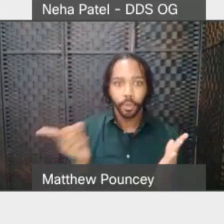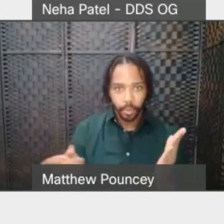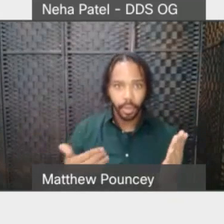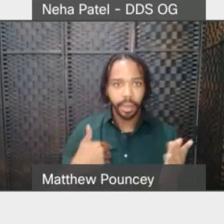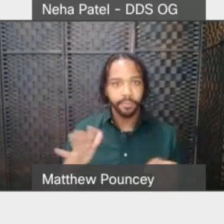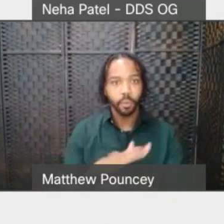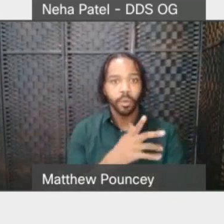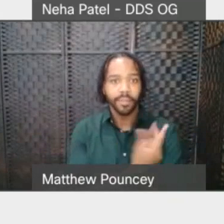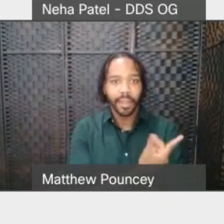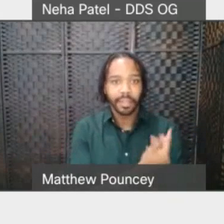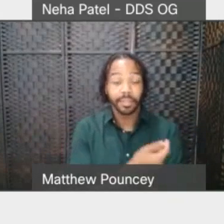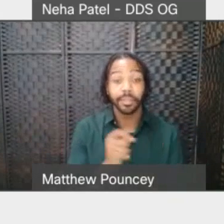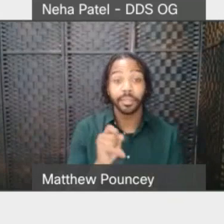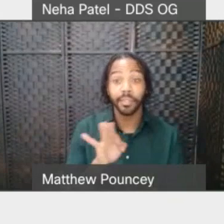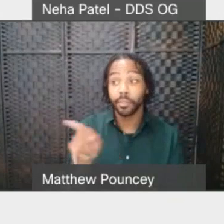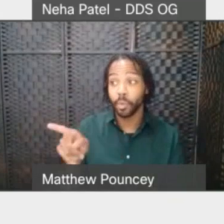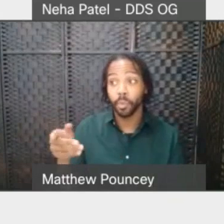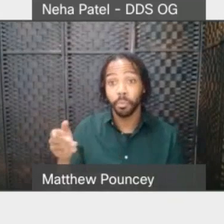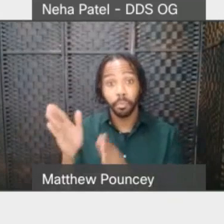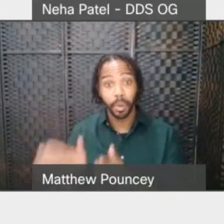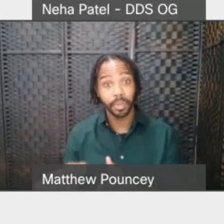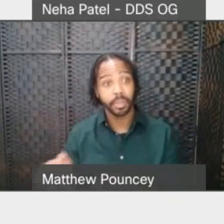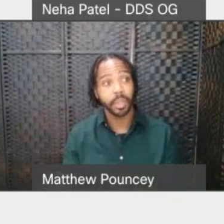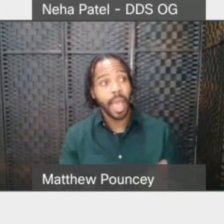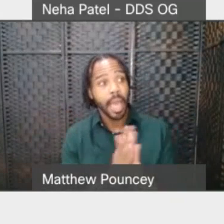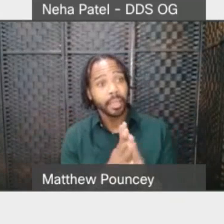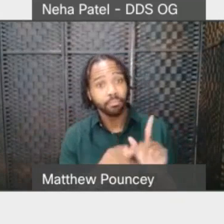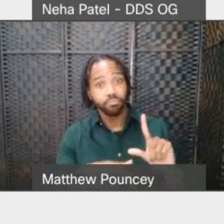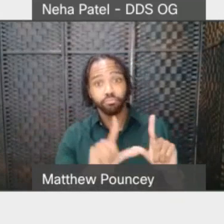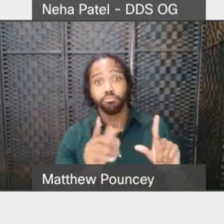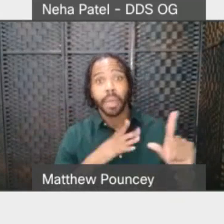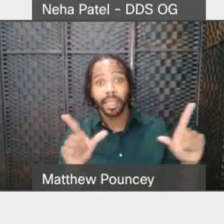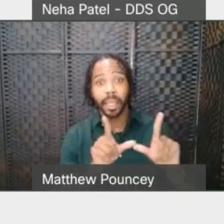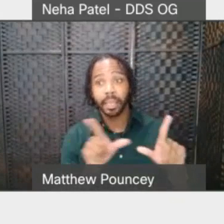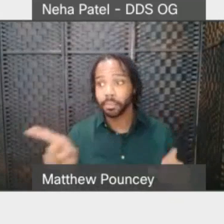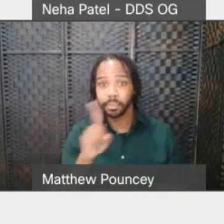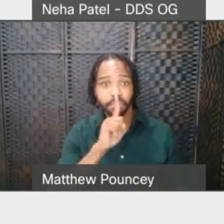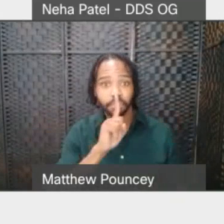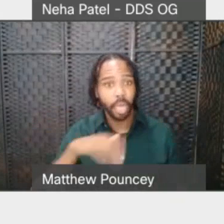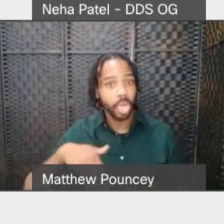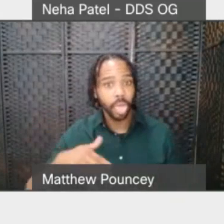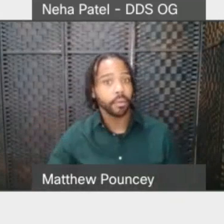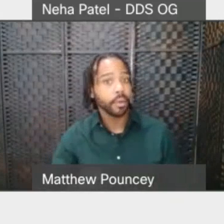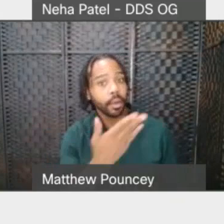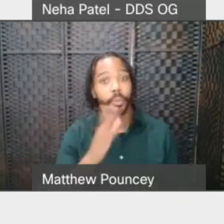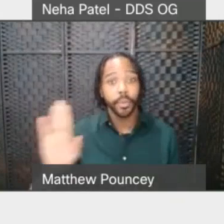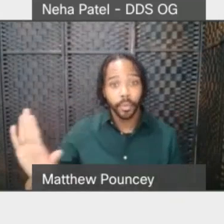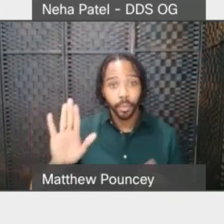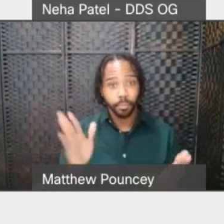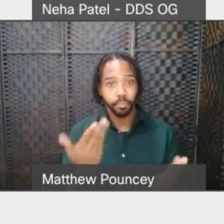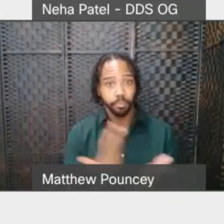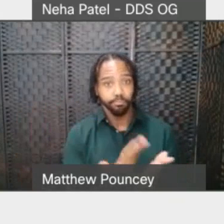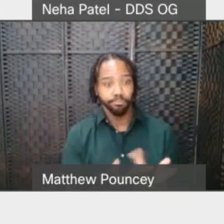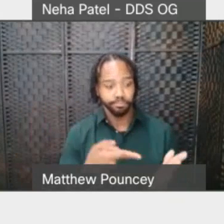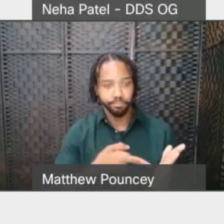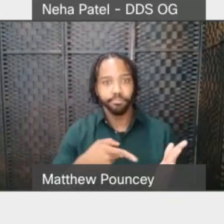so if a person submits a license renewal request and they have not uploaded documentation that they're fully vaccinated,